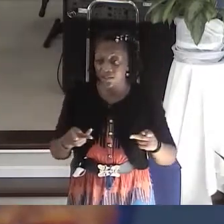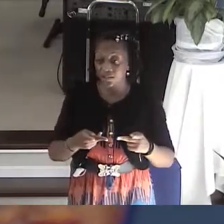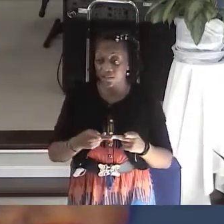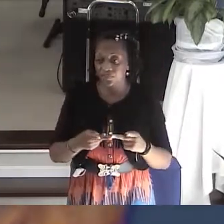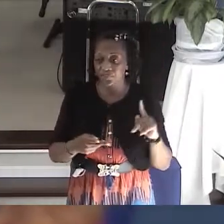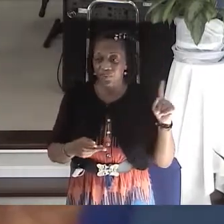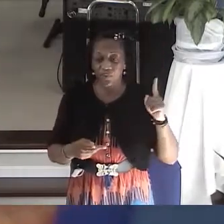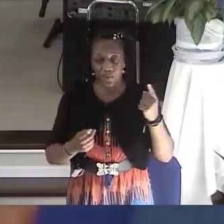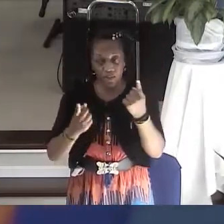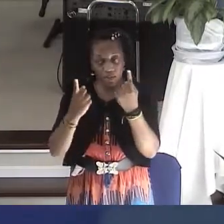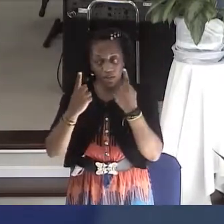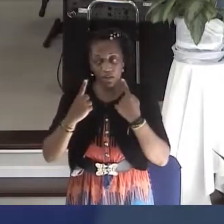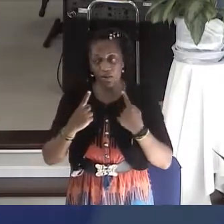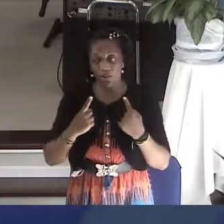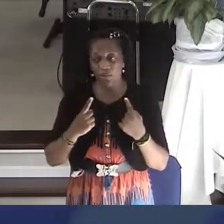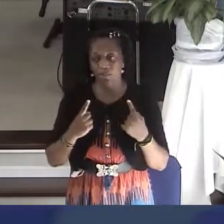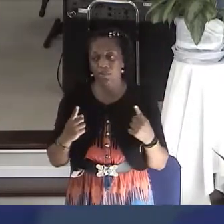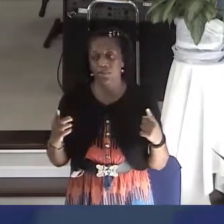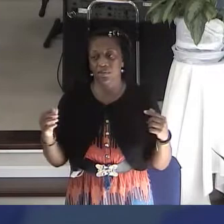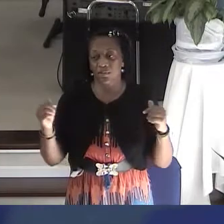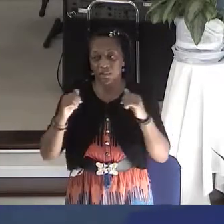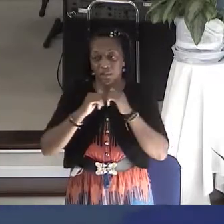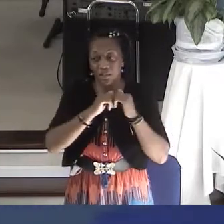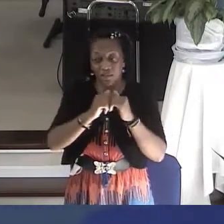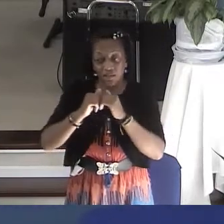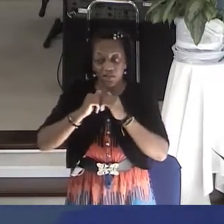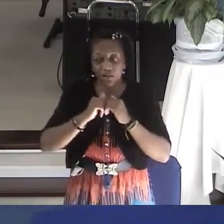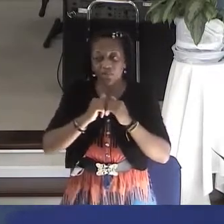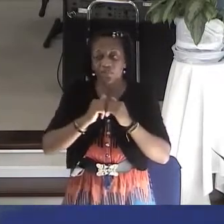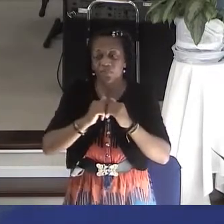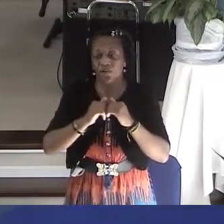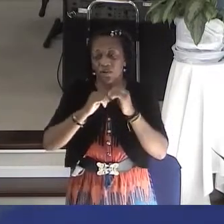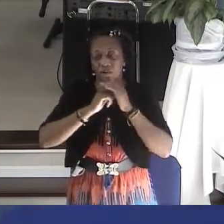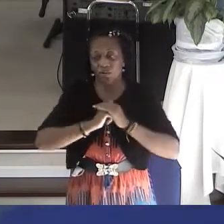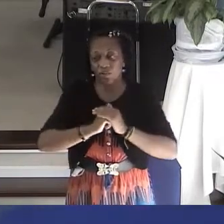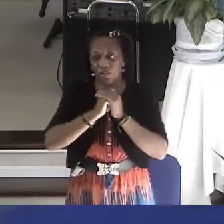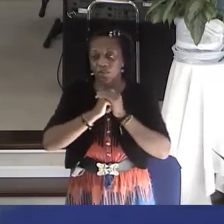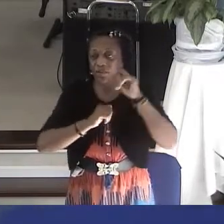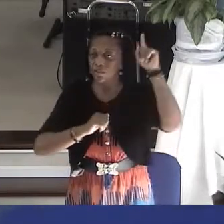and worship you and to bow down before you.